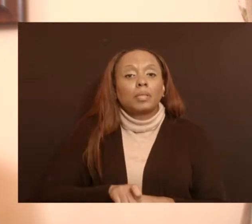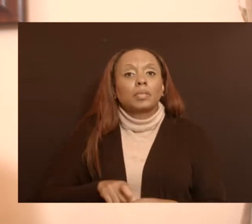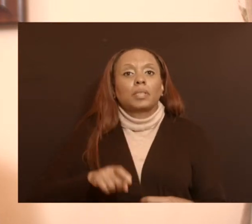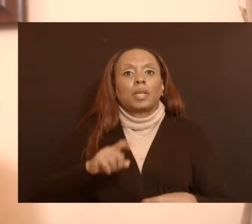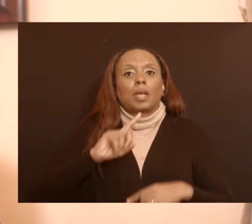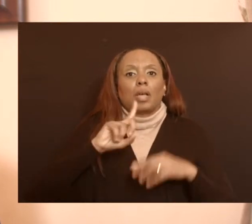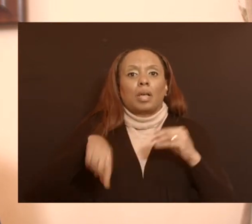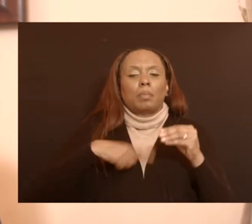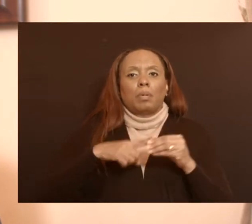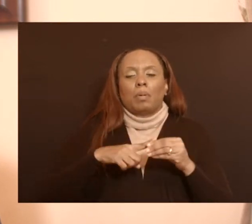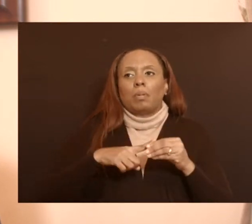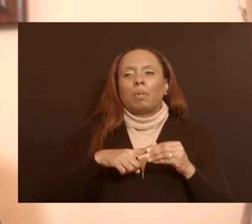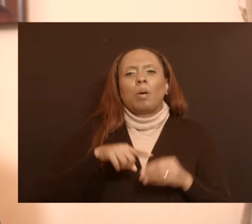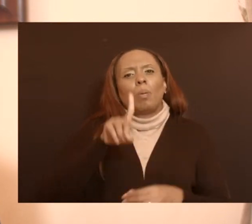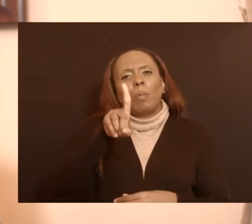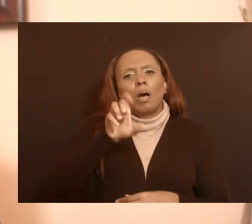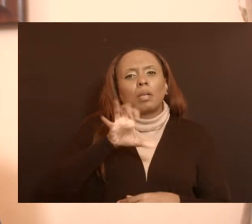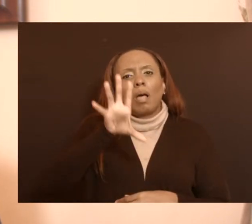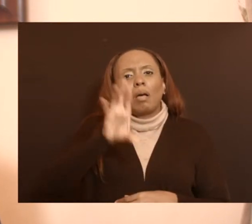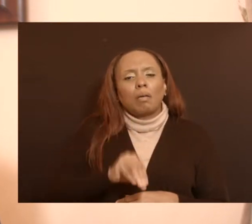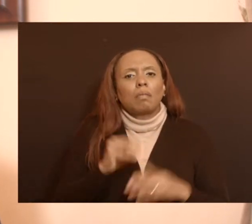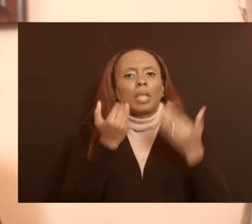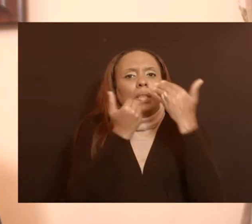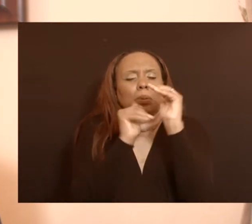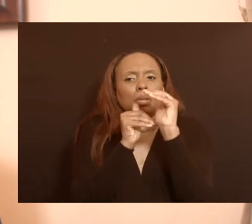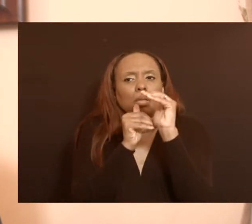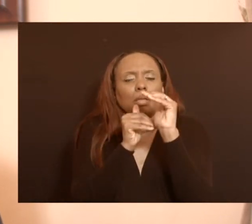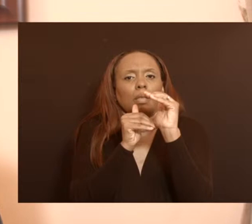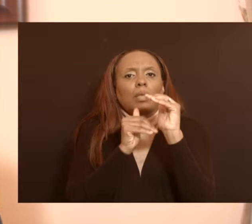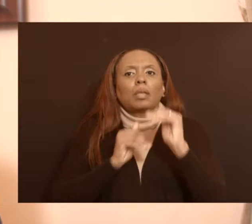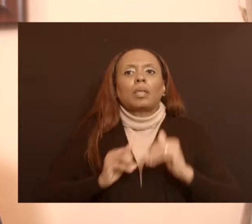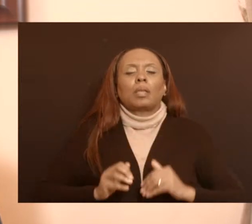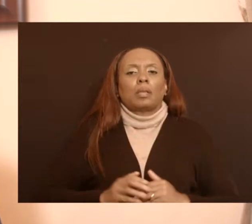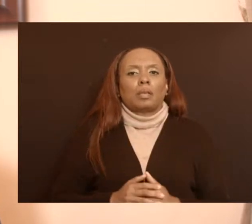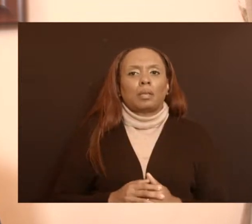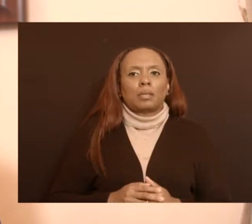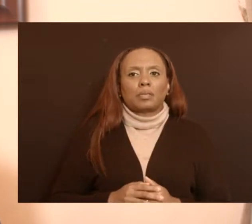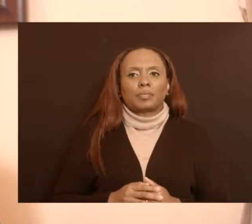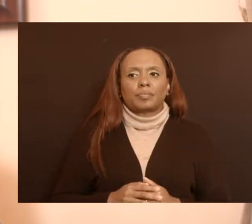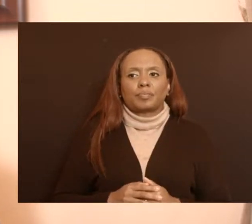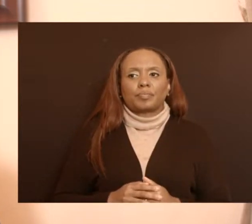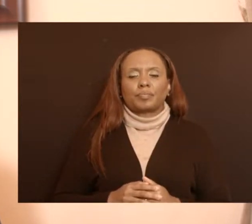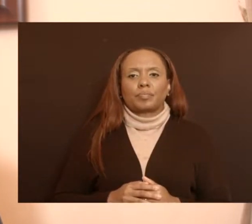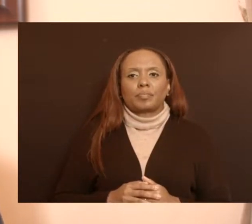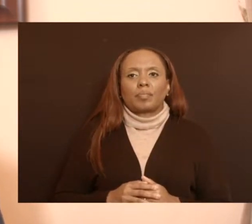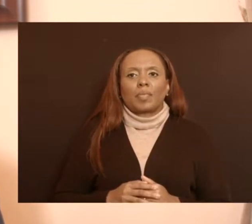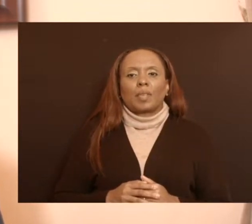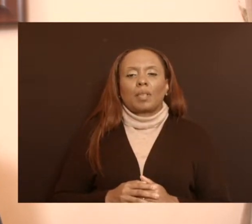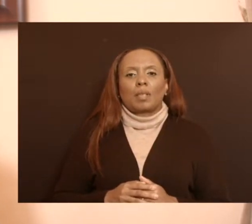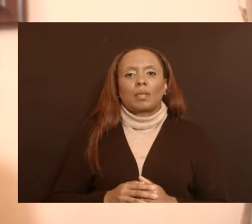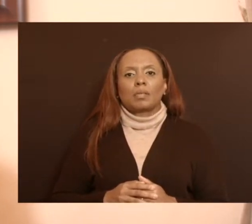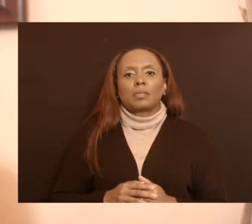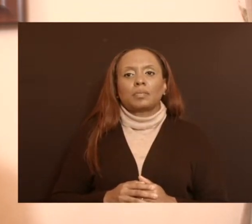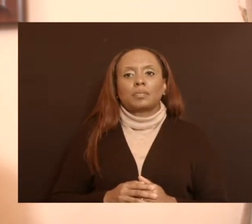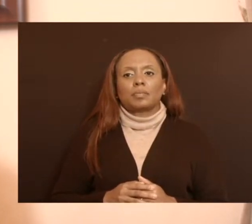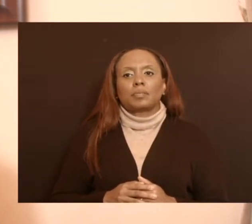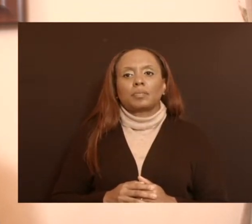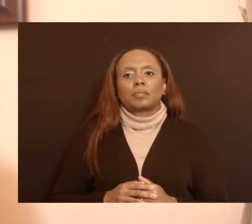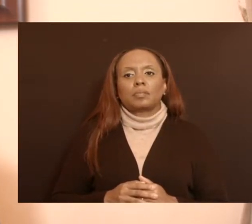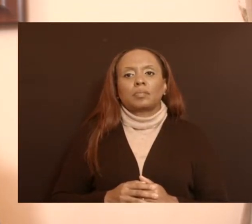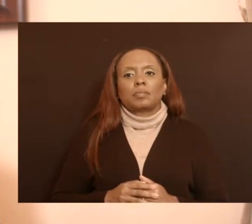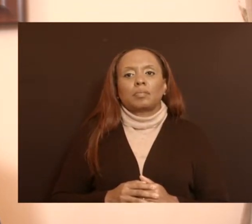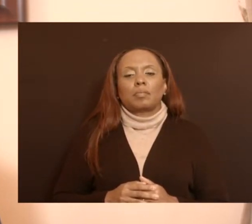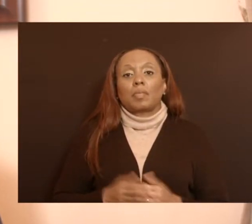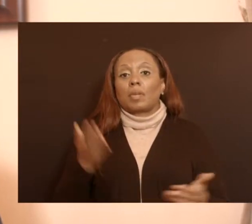150 was given so not necessarily as an absolute number that will happen and will